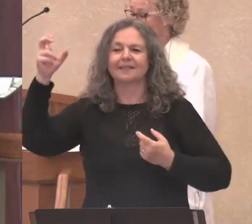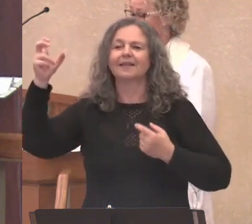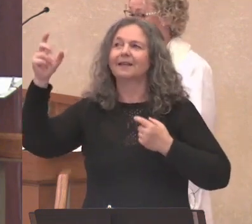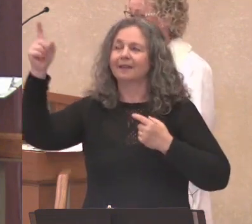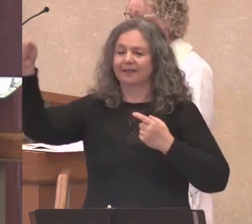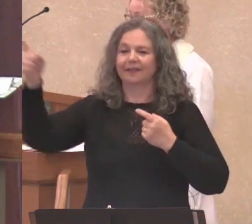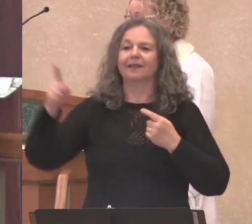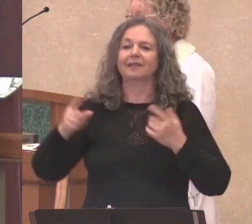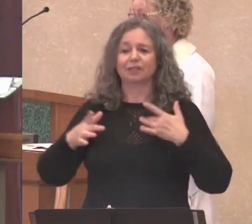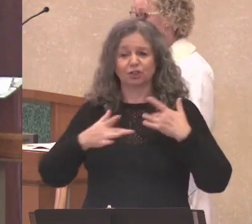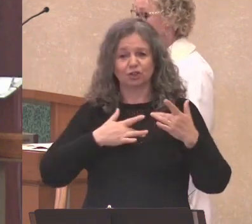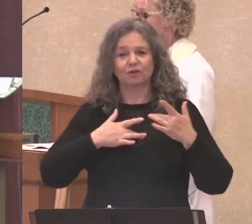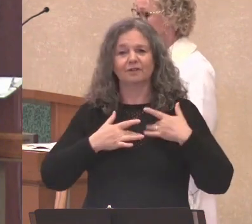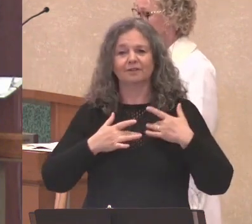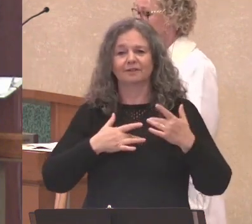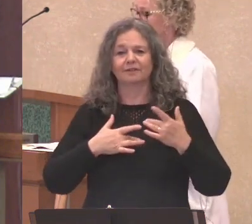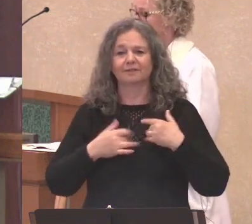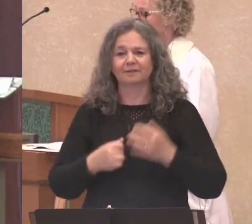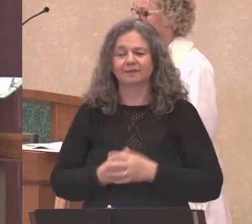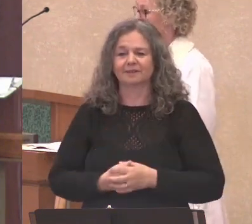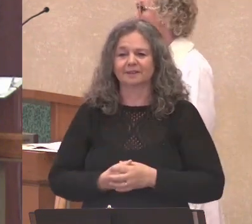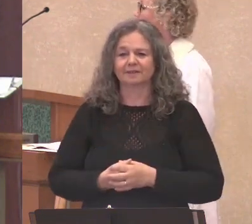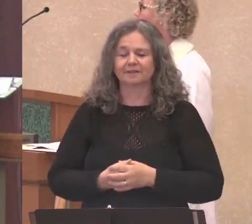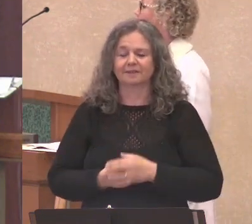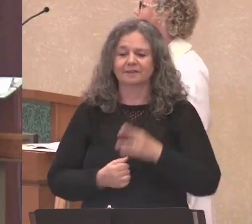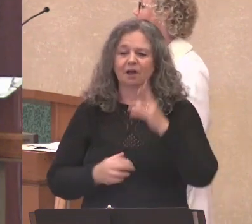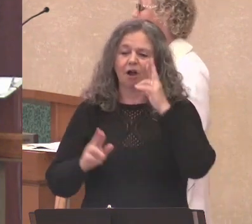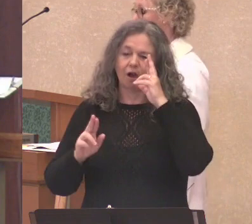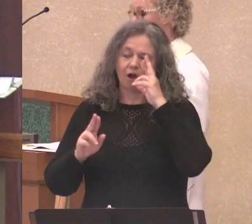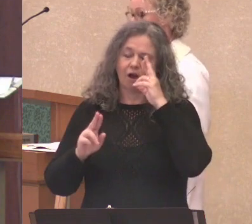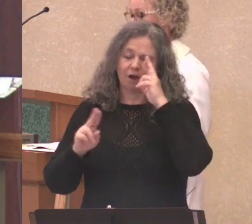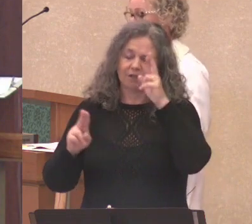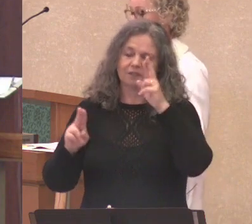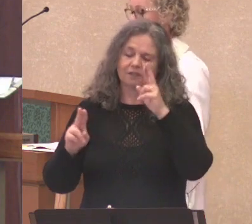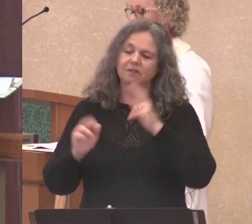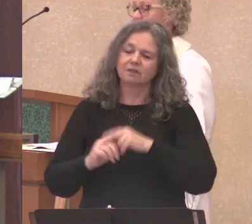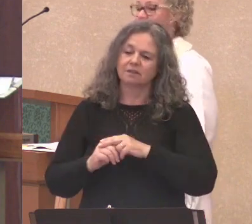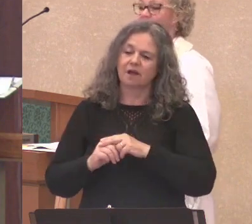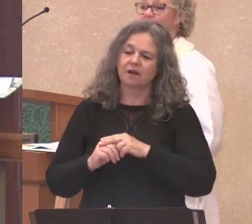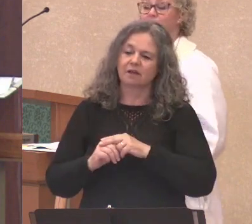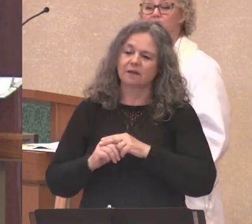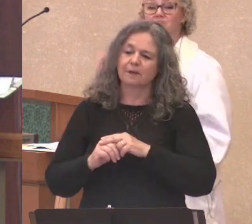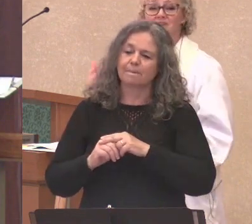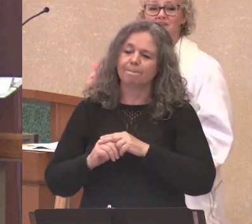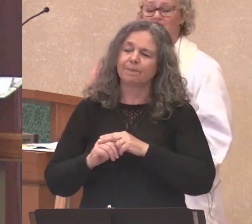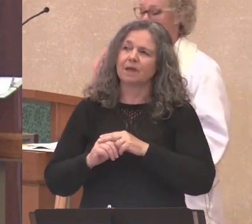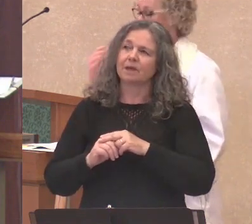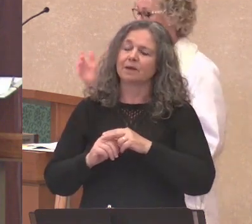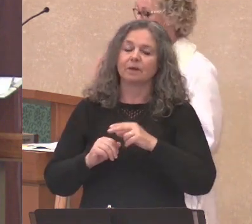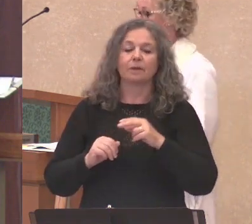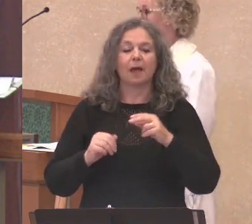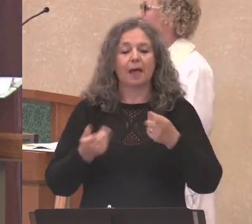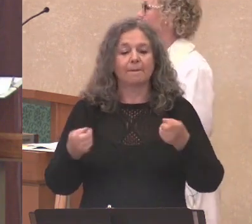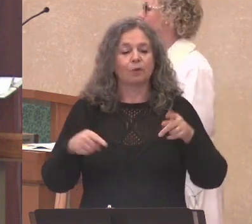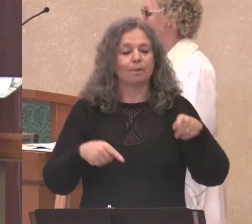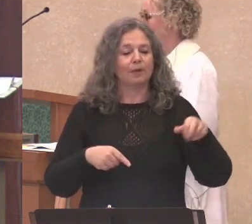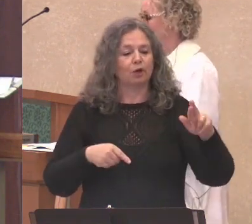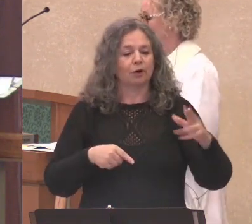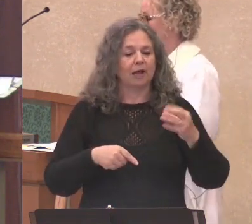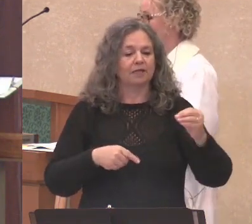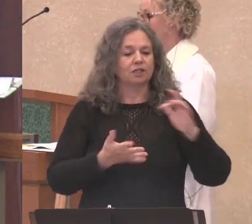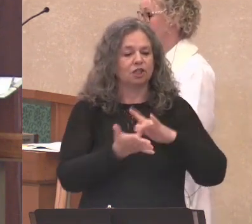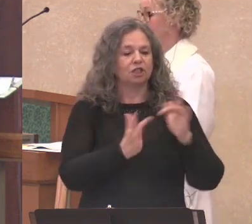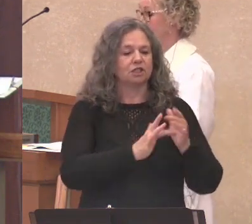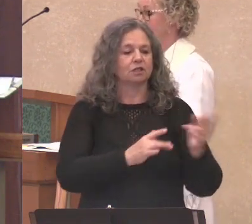cares. Honest reflection is often what comes before that repentance that both Peter and Jesus mentioned in our